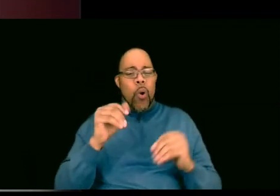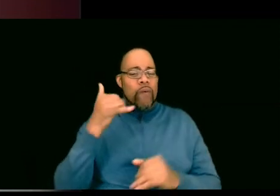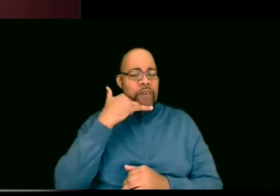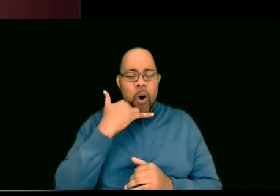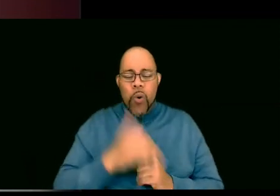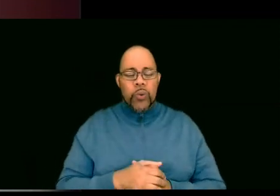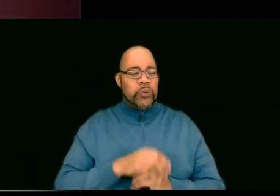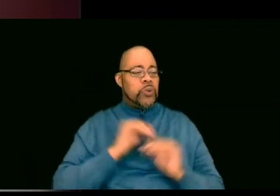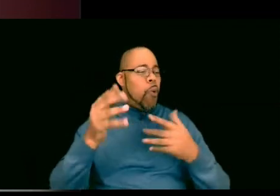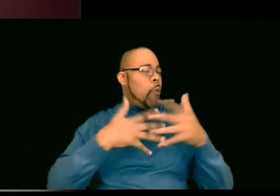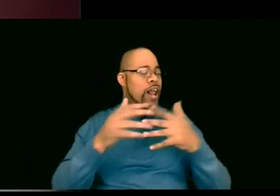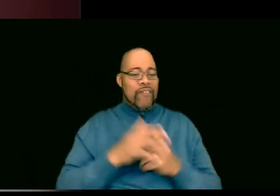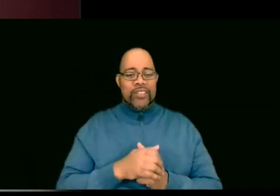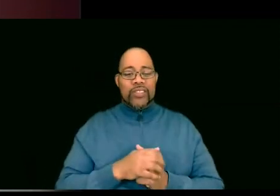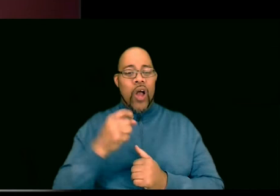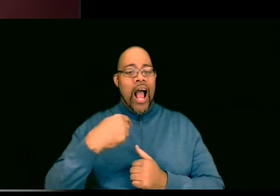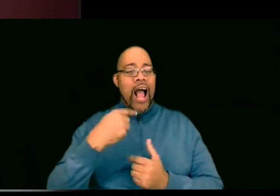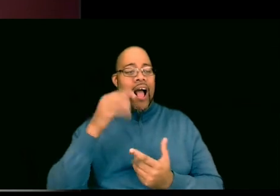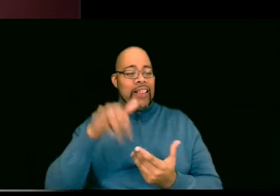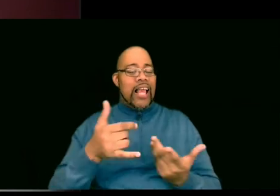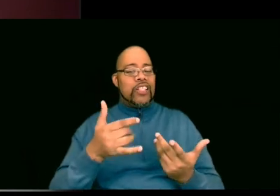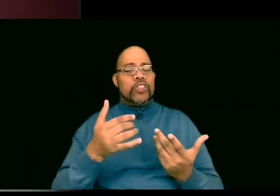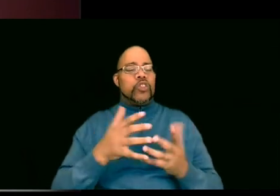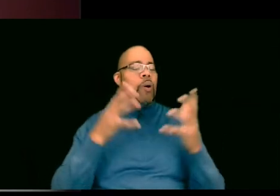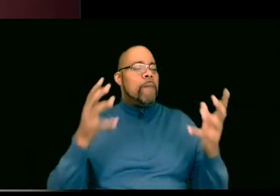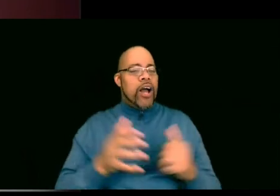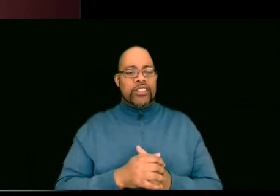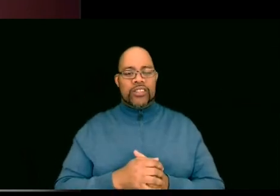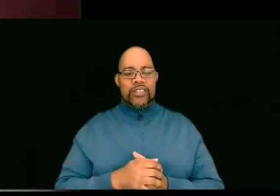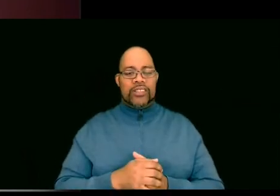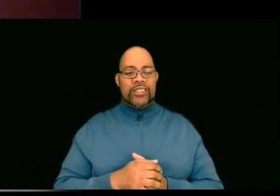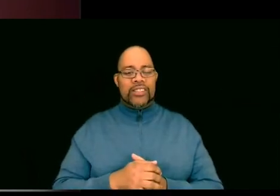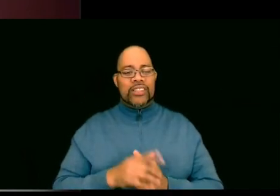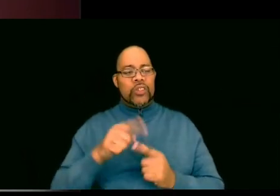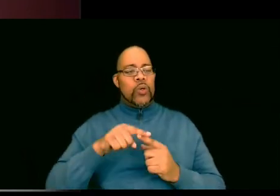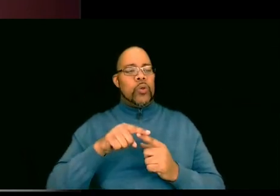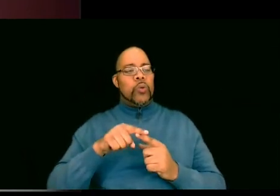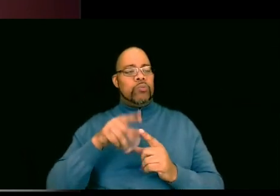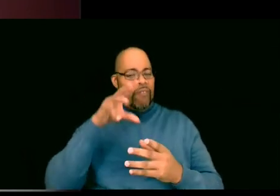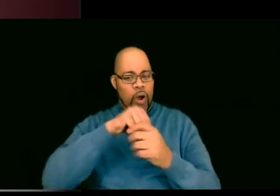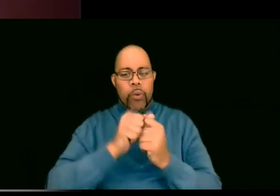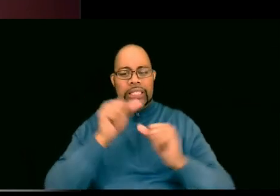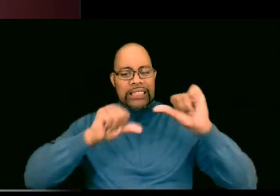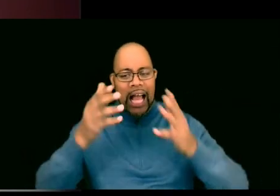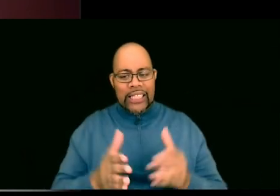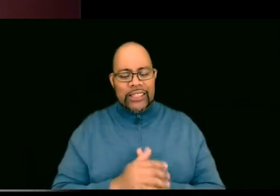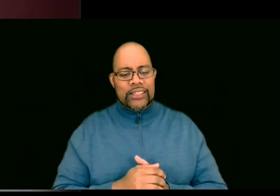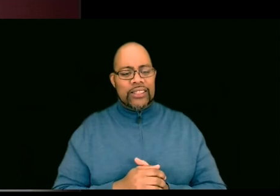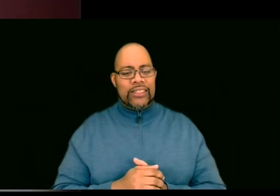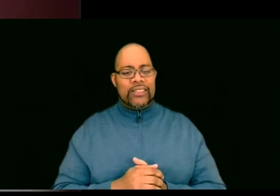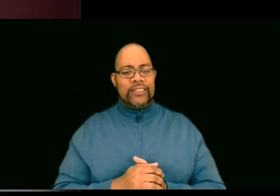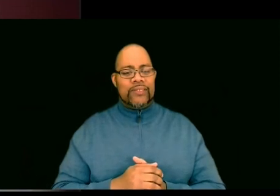were no telephones, no whatever. So, I mean, you know, there's so much to being a scientist